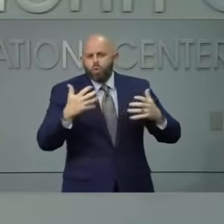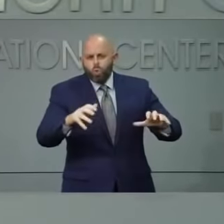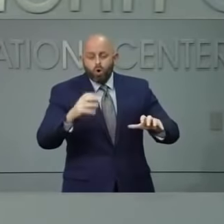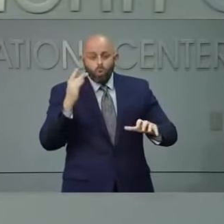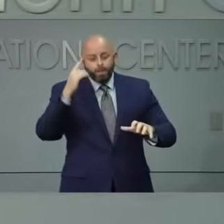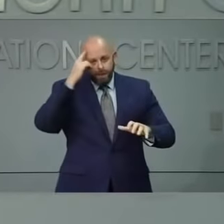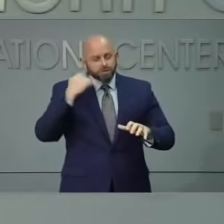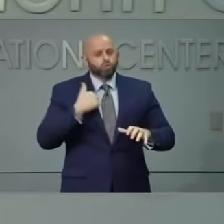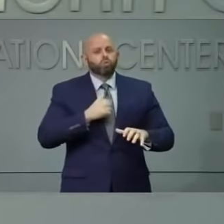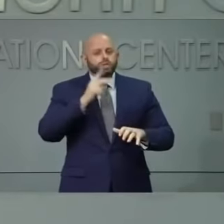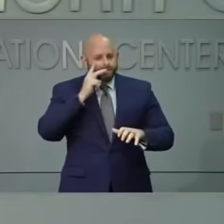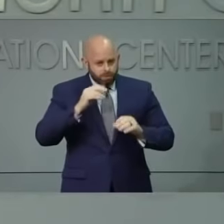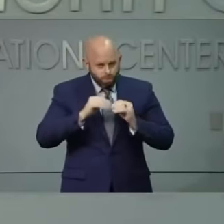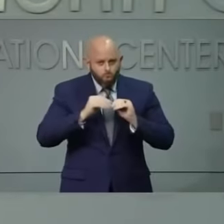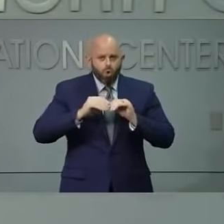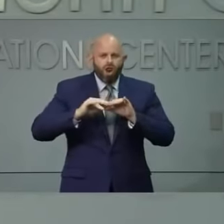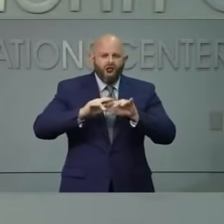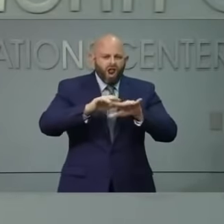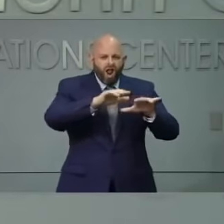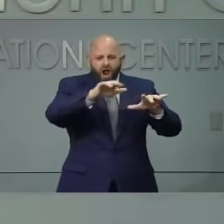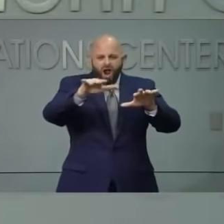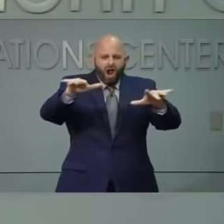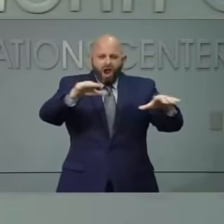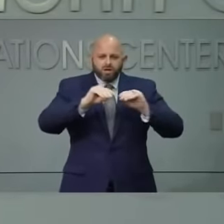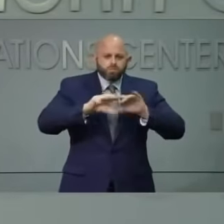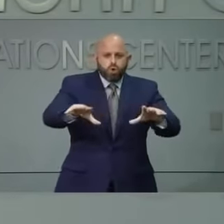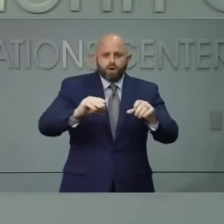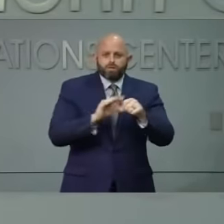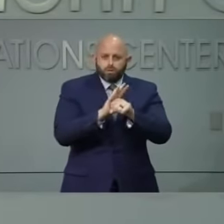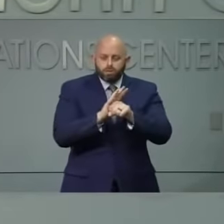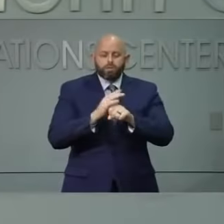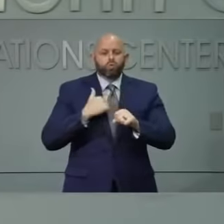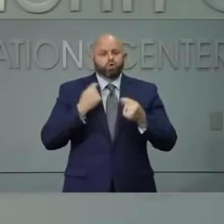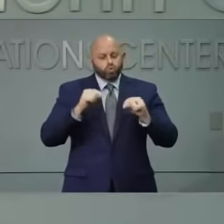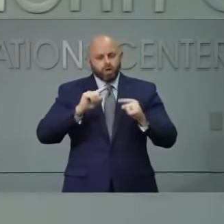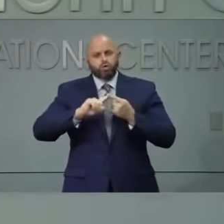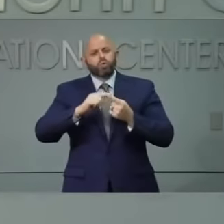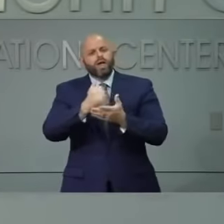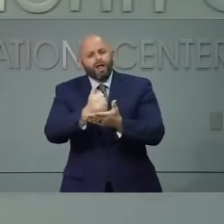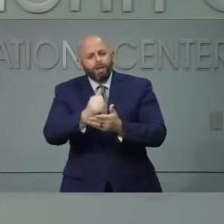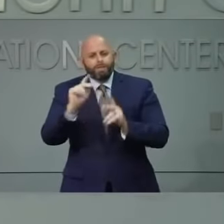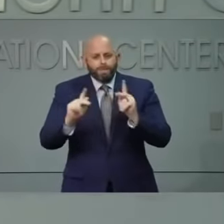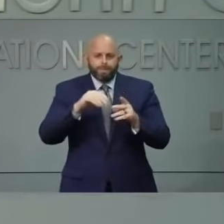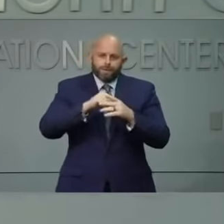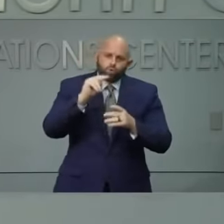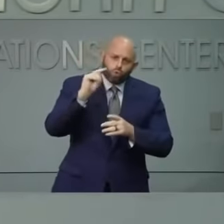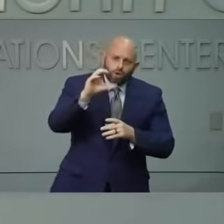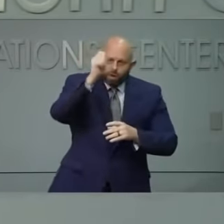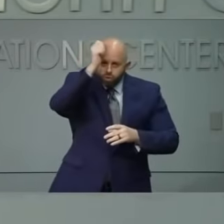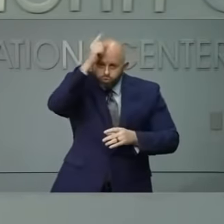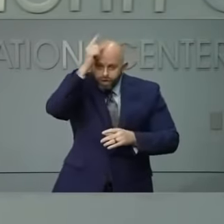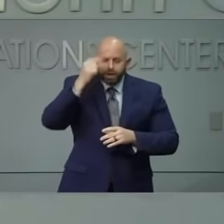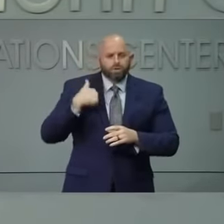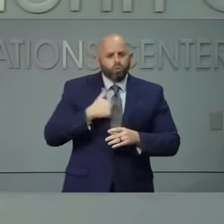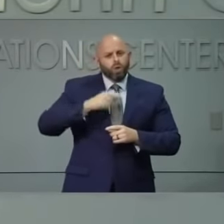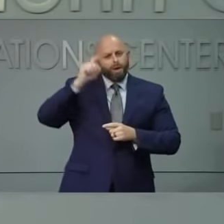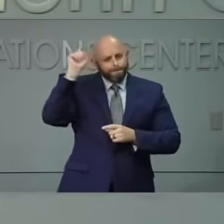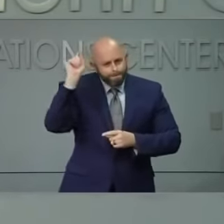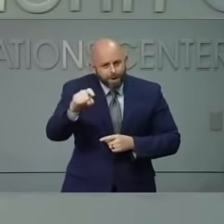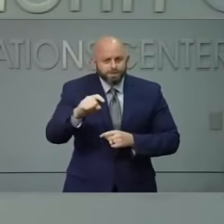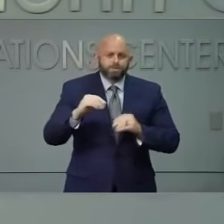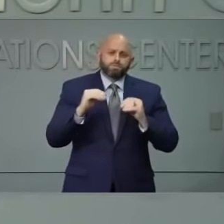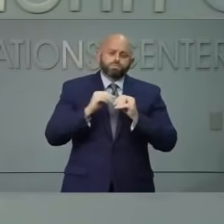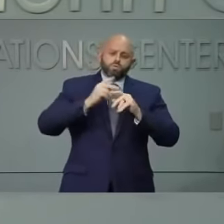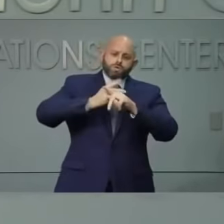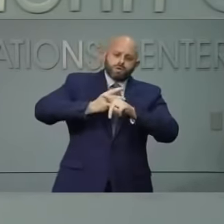viral spread. And this is just sending a message to the people of North Carolina that we have to be more careful. We have to do